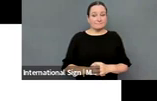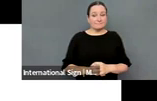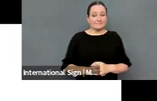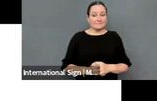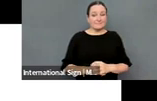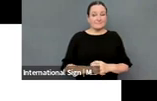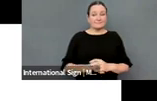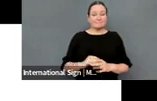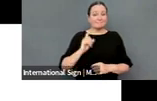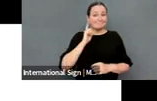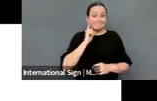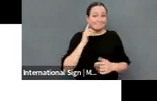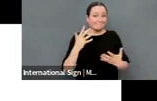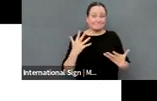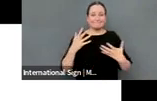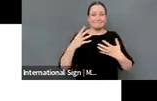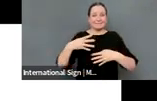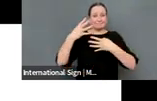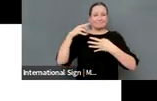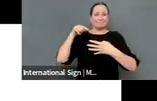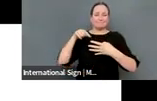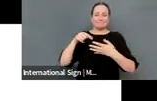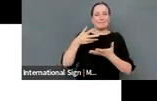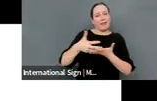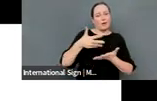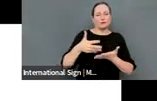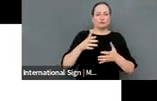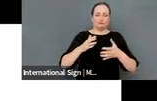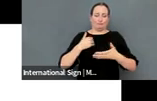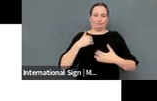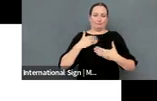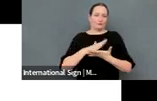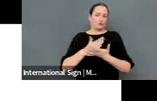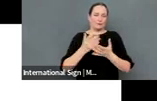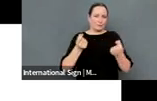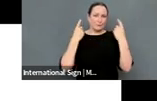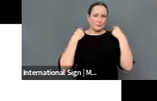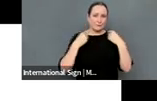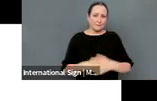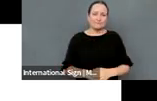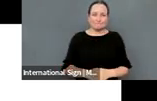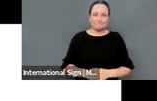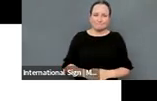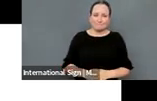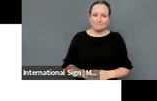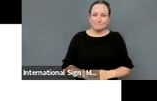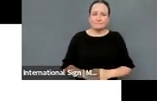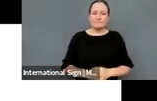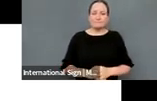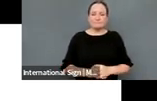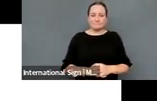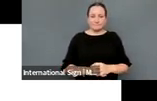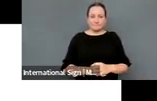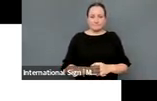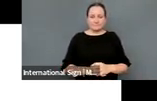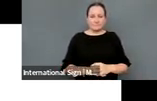rate due to many reasons, especially the care responsibility. It is particularly concerning